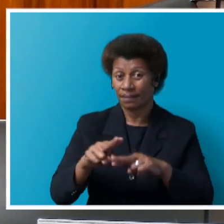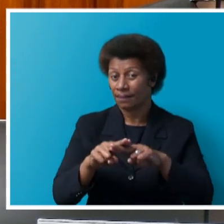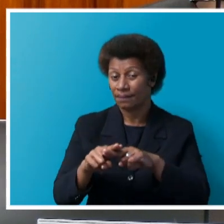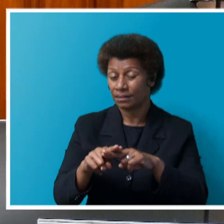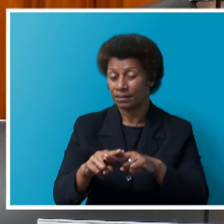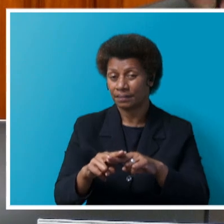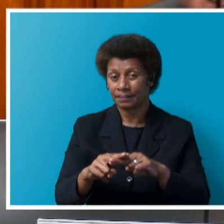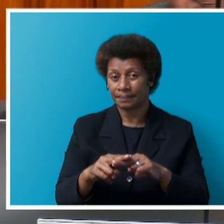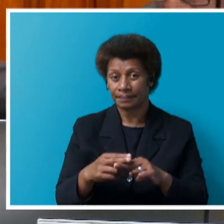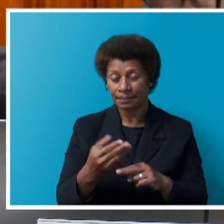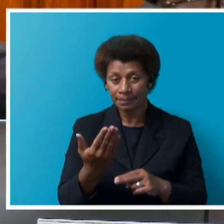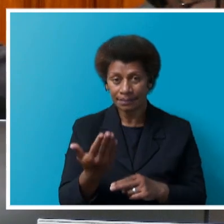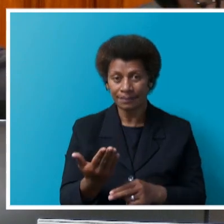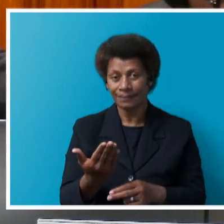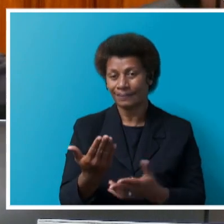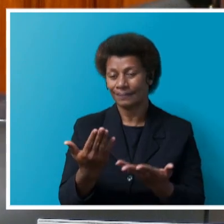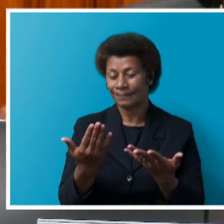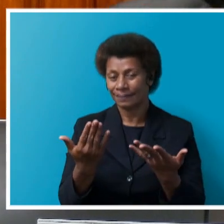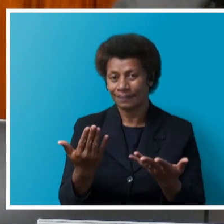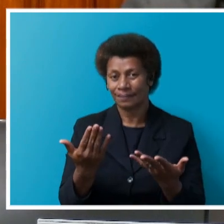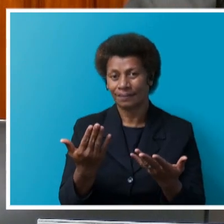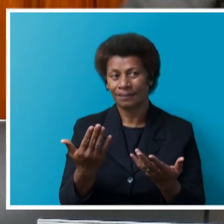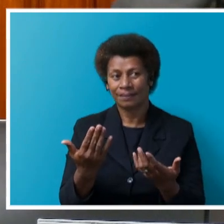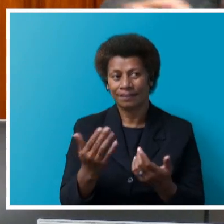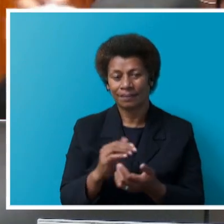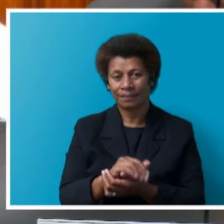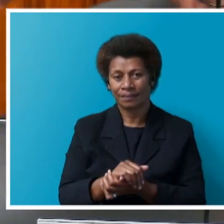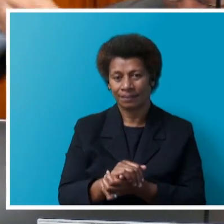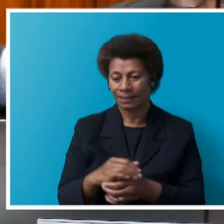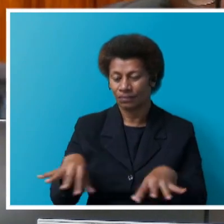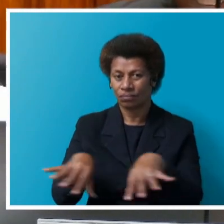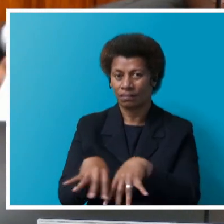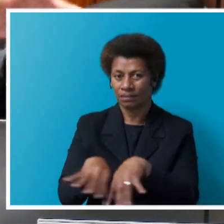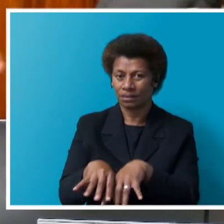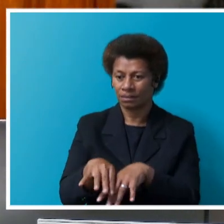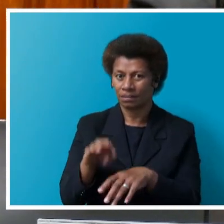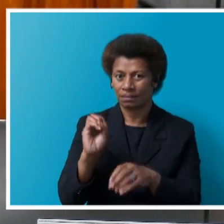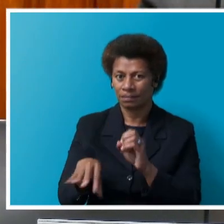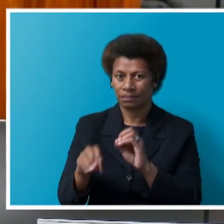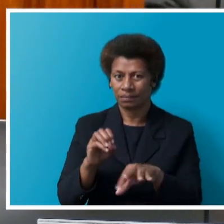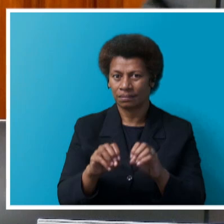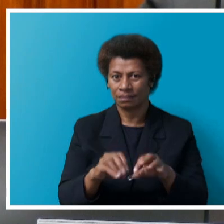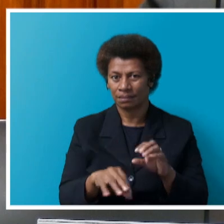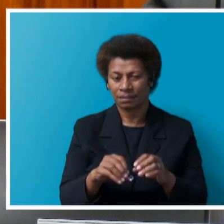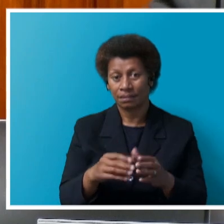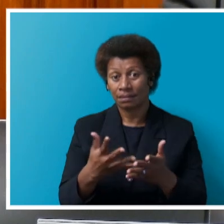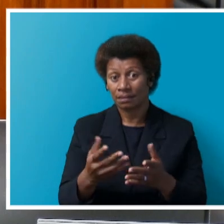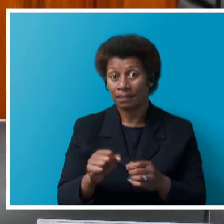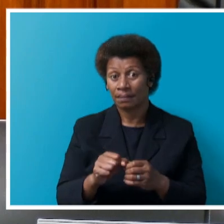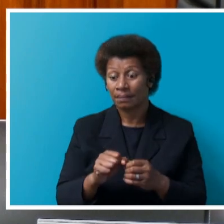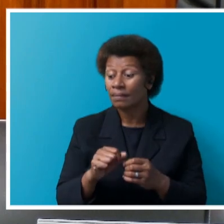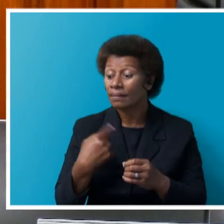grappling with escalating littering challenges. To foster civic pride and to promote